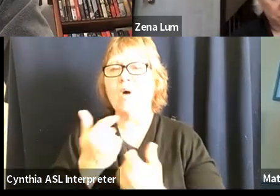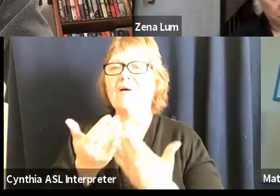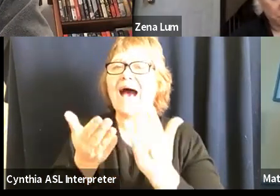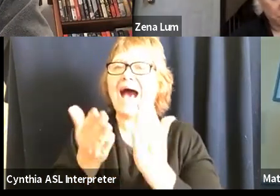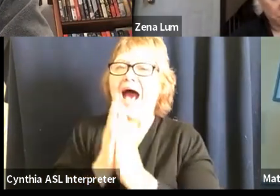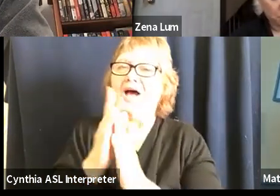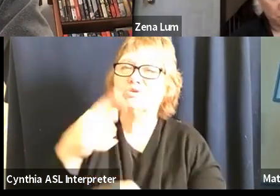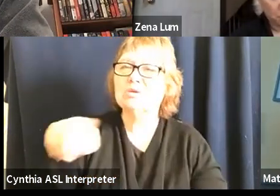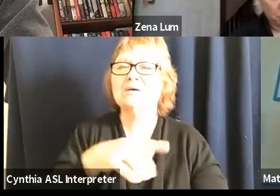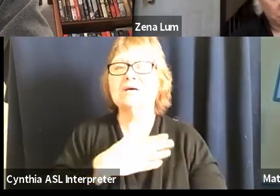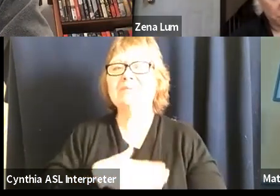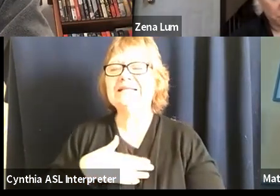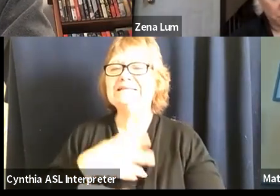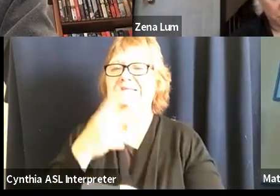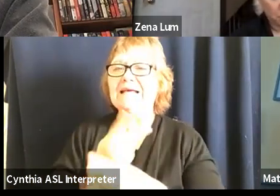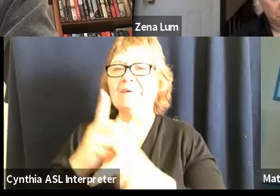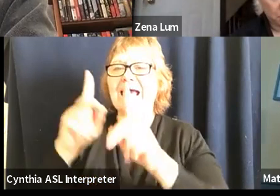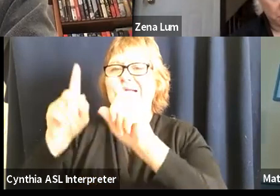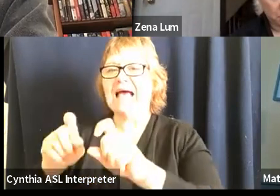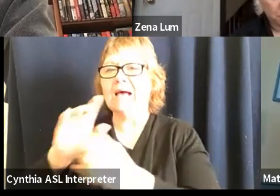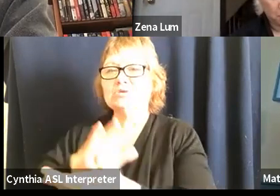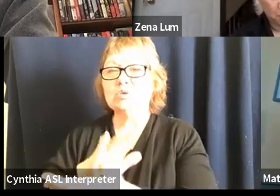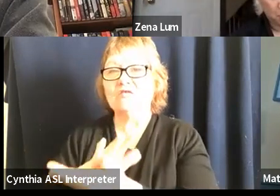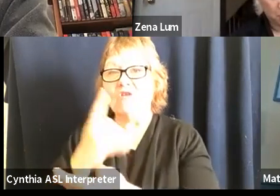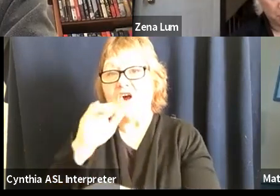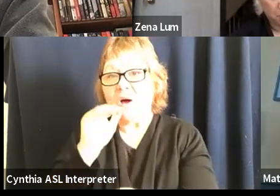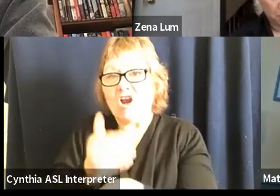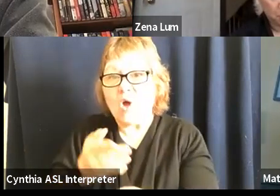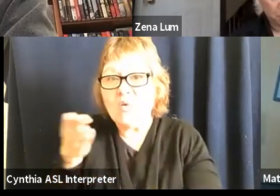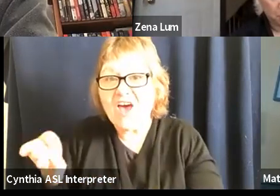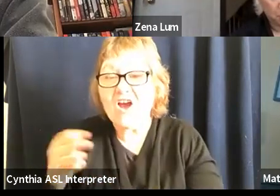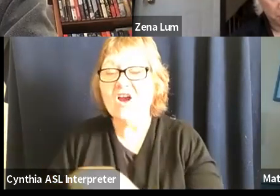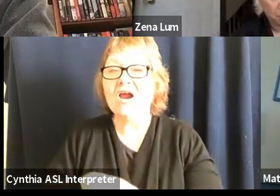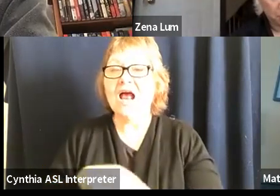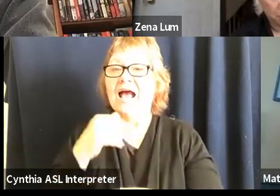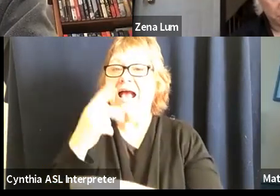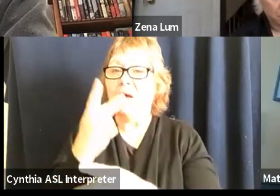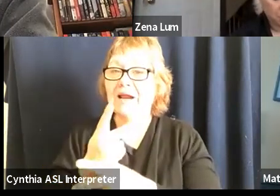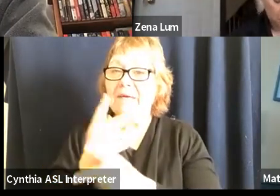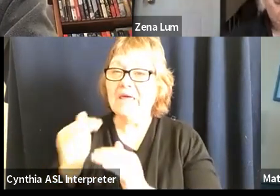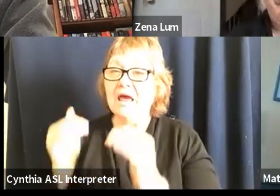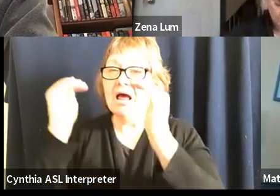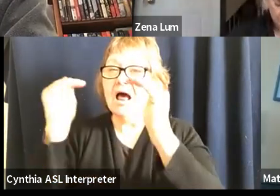to keep the exams in the exam school for my daughter who's there. I want to keep the rigor. I want to keep